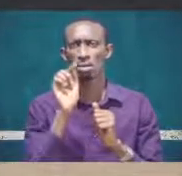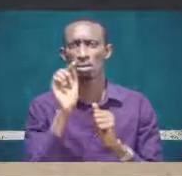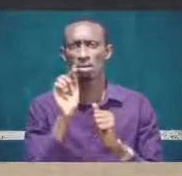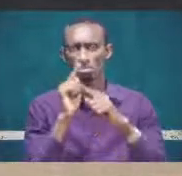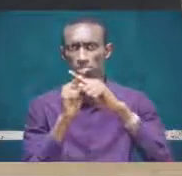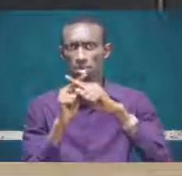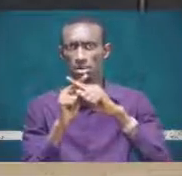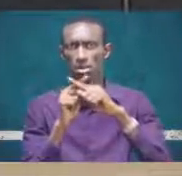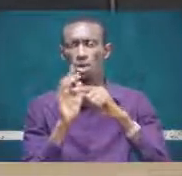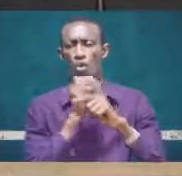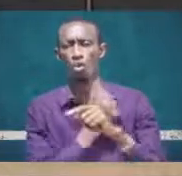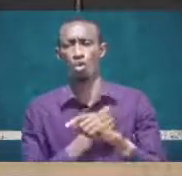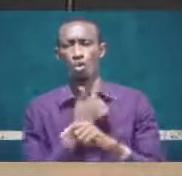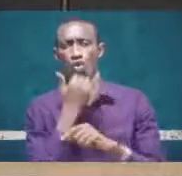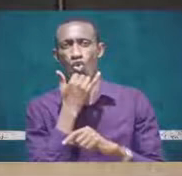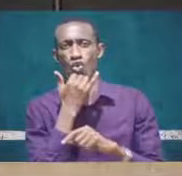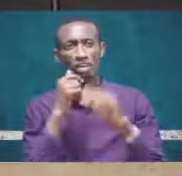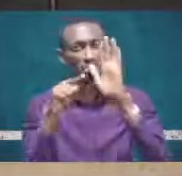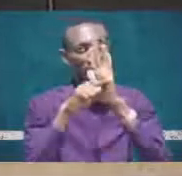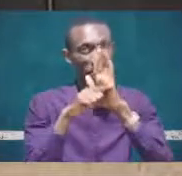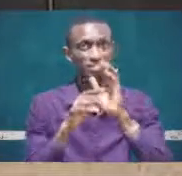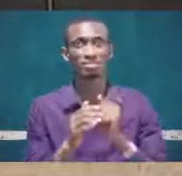here it will be negative.